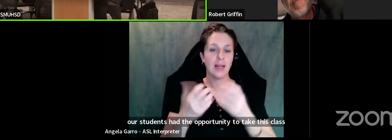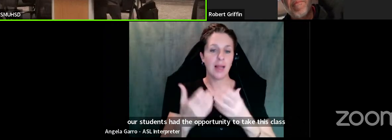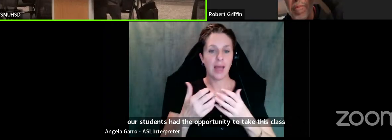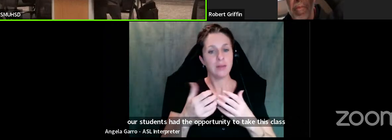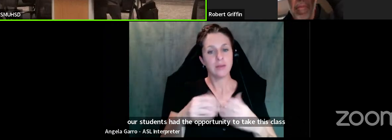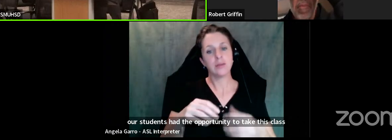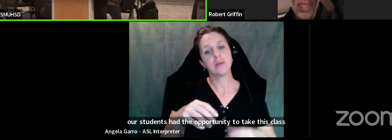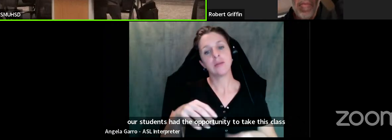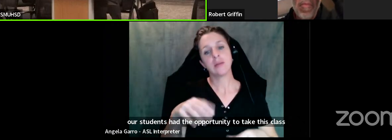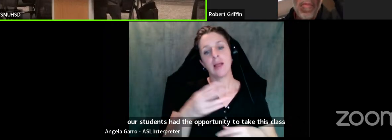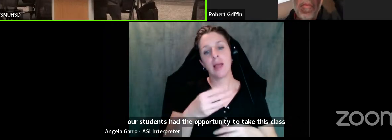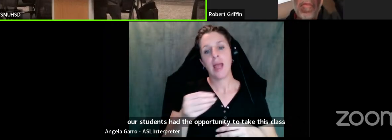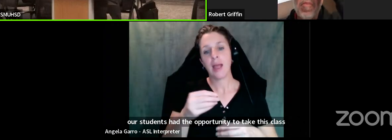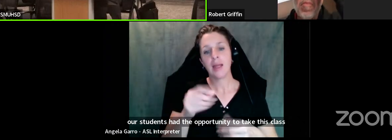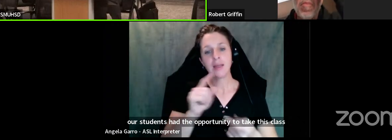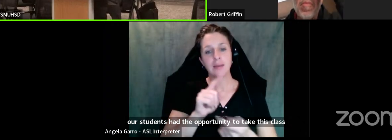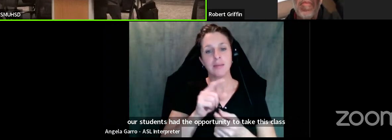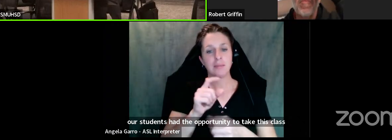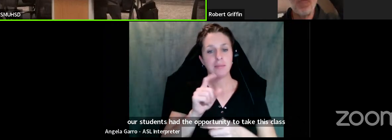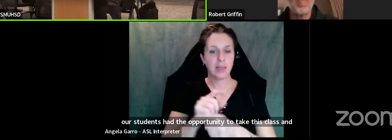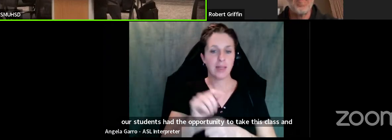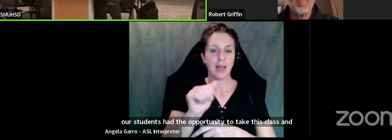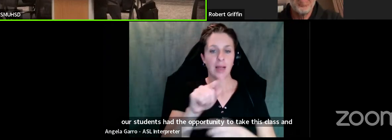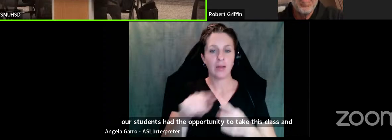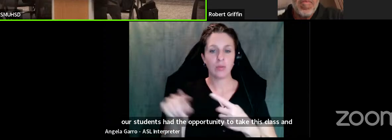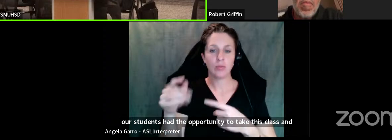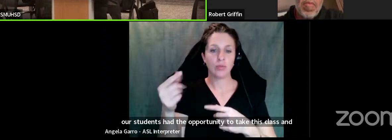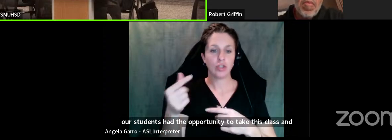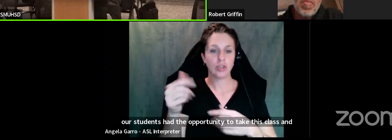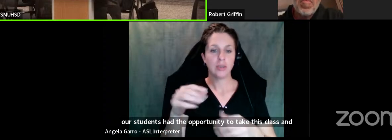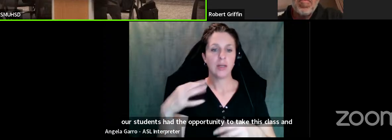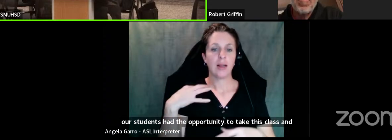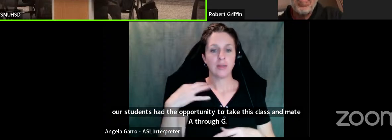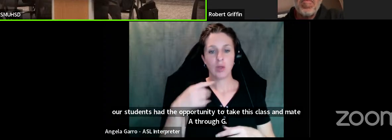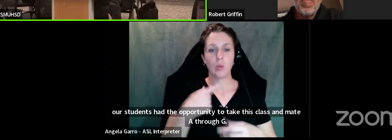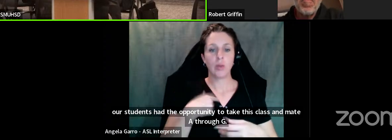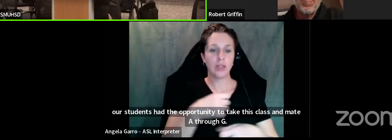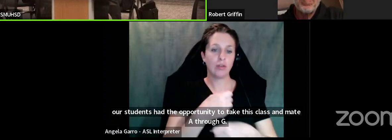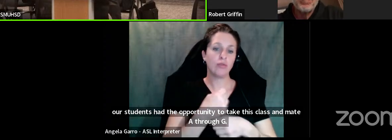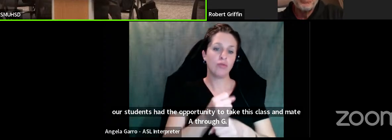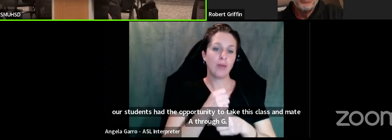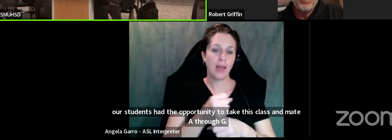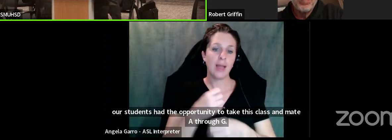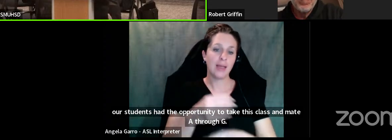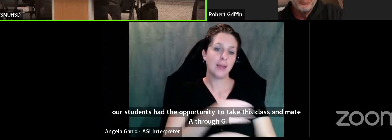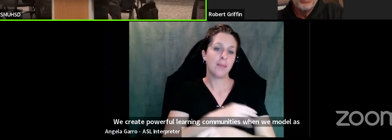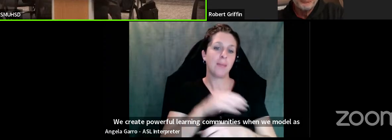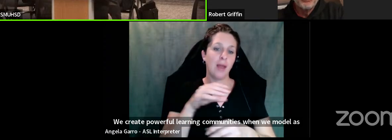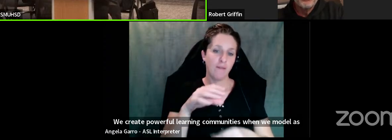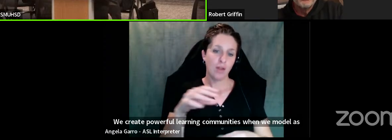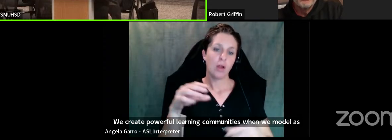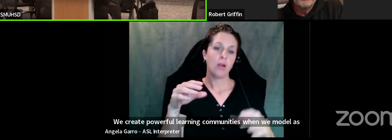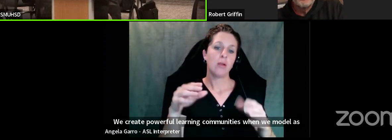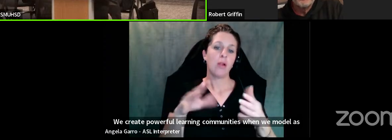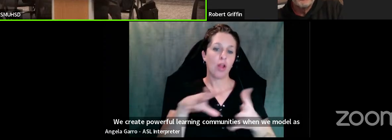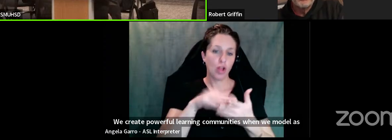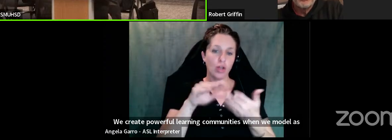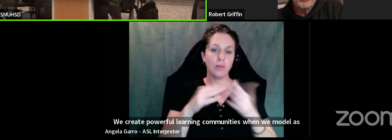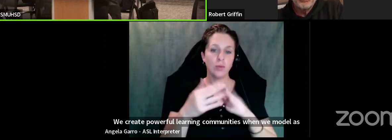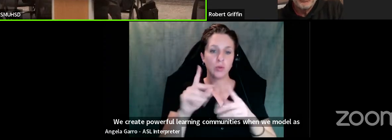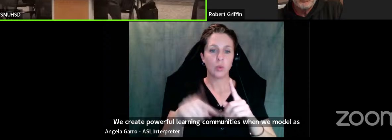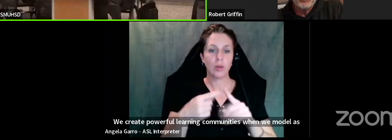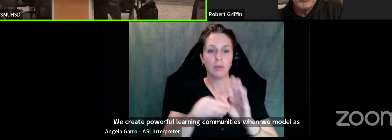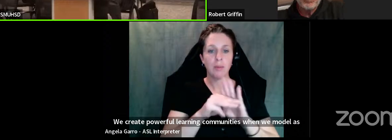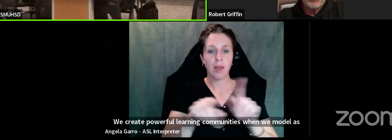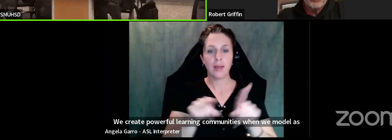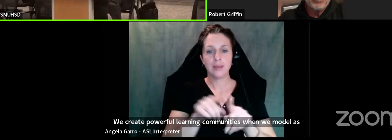eligibility. We create powerful learning communities when we model as a staff what we need to see in our classrooms. So